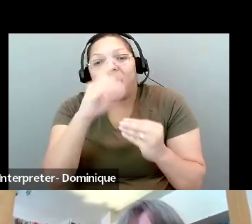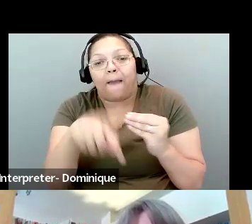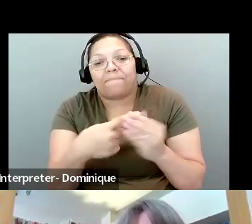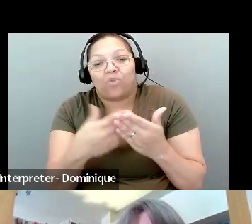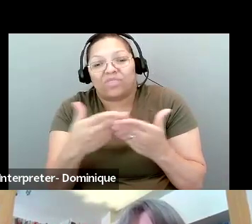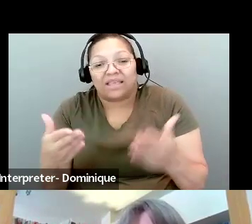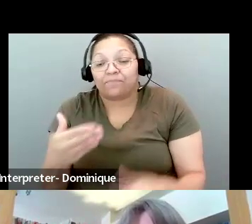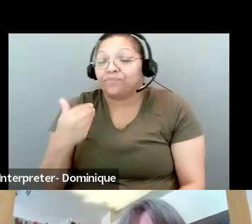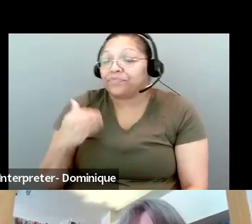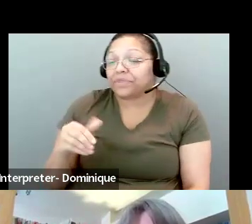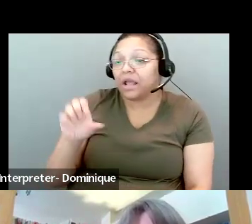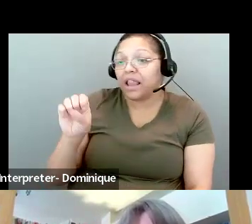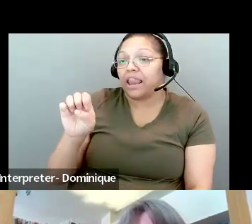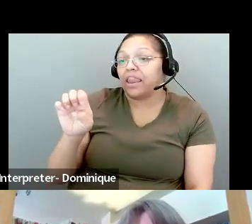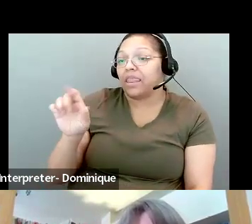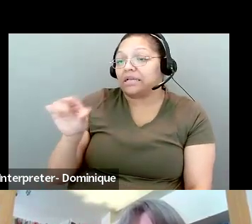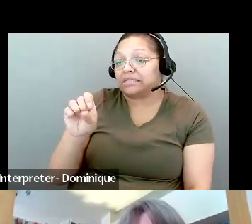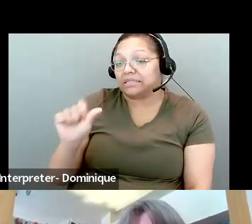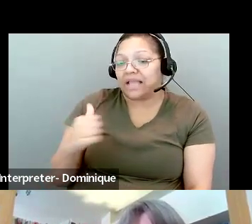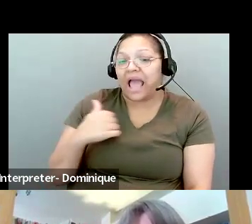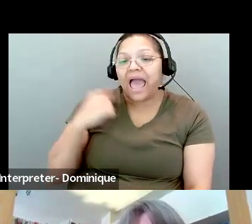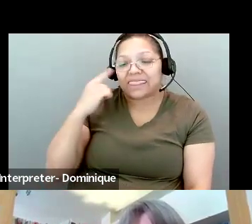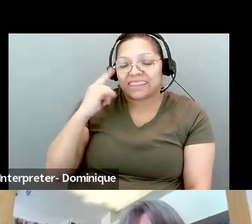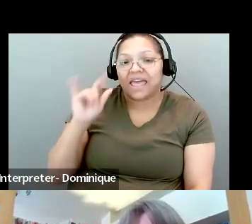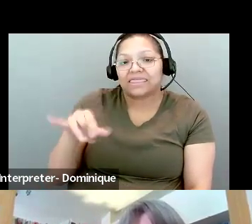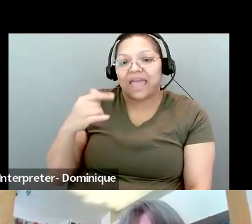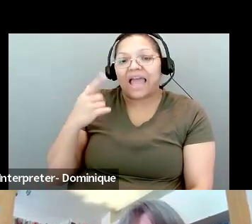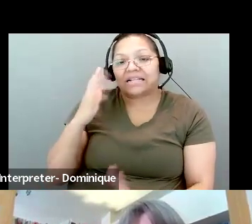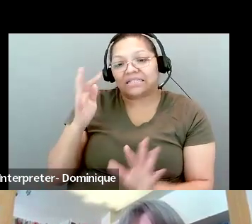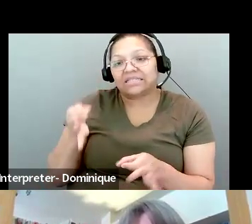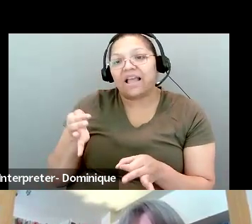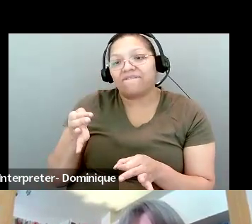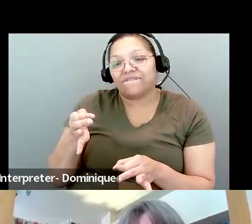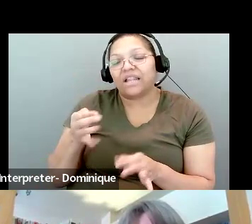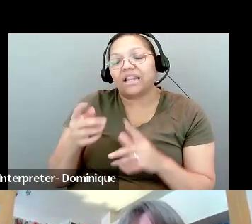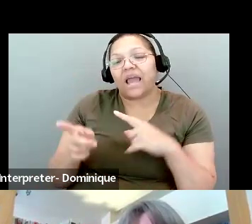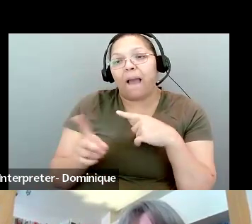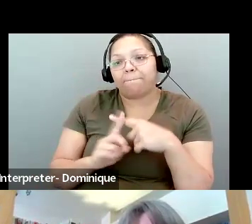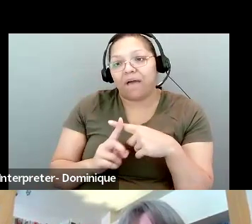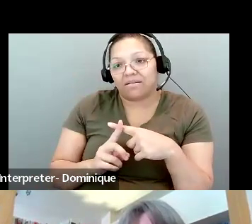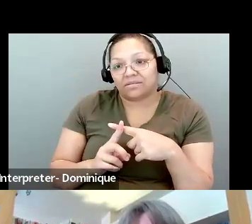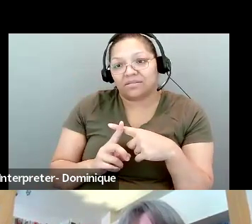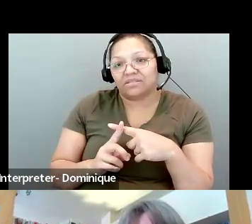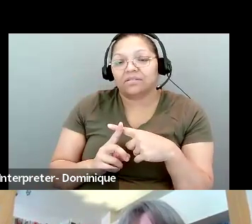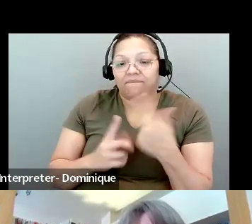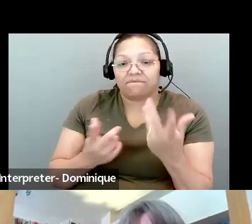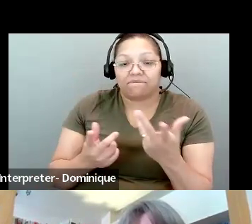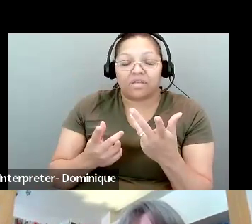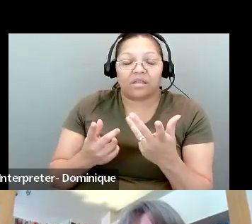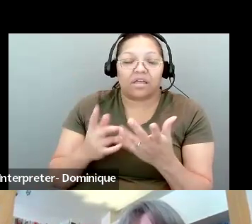Yeah, and this is Alyssa. I do think that, it is definitely a positive, it's a plus that